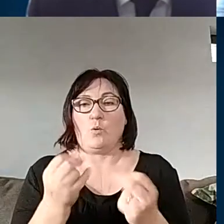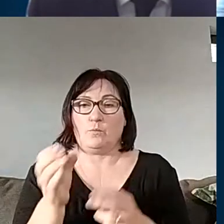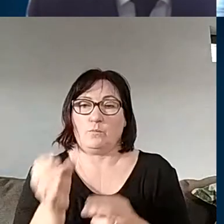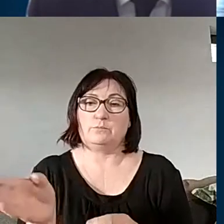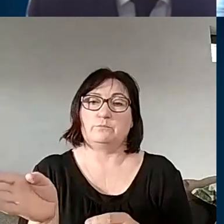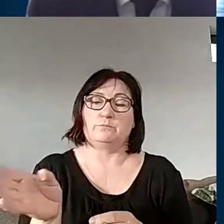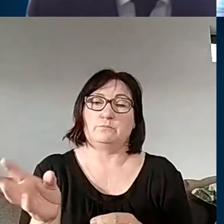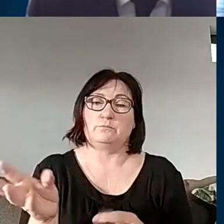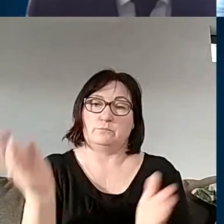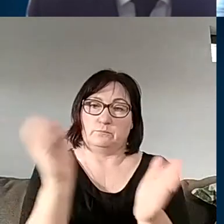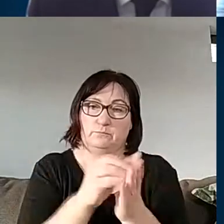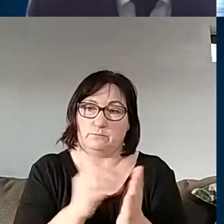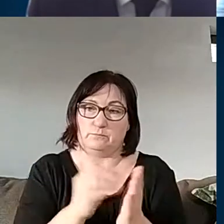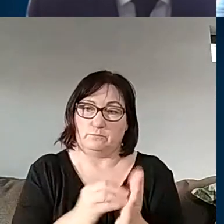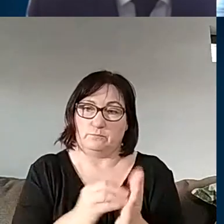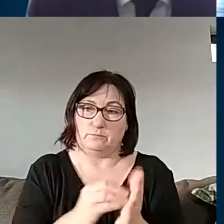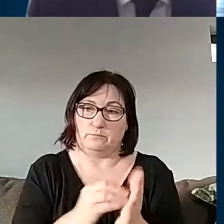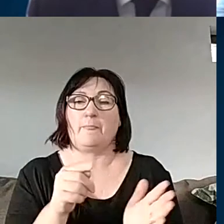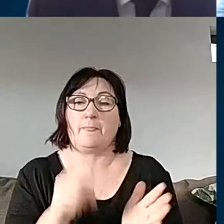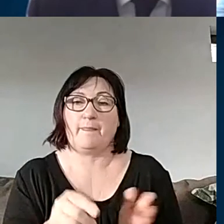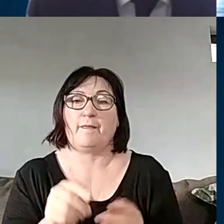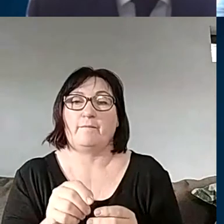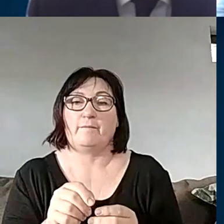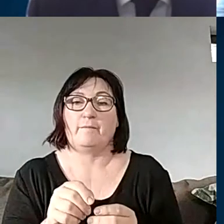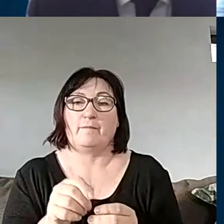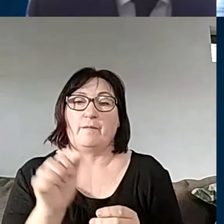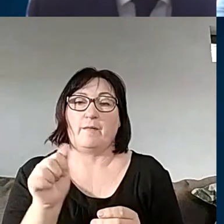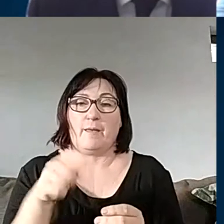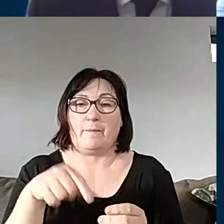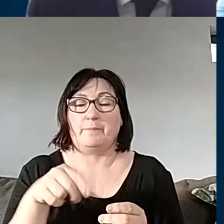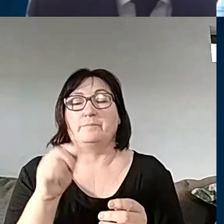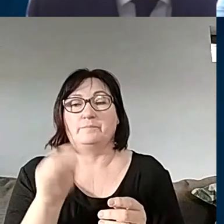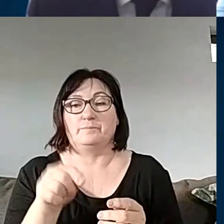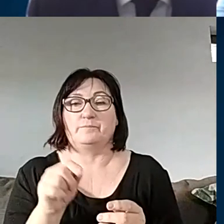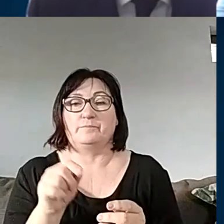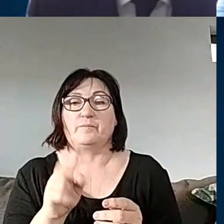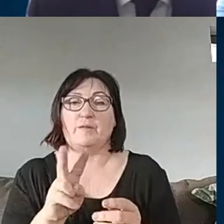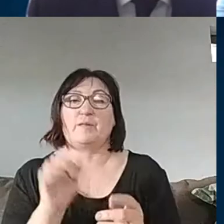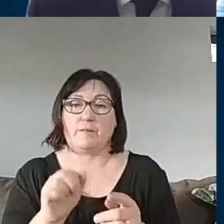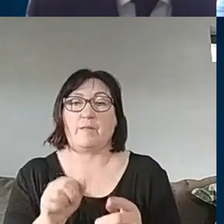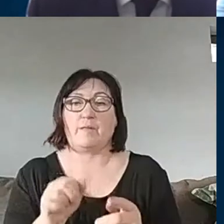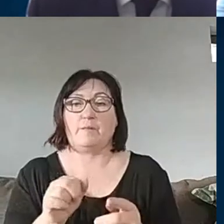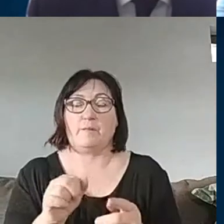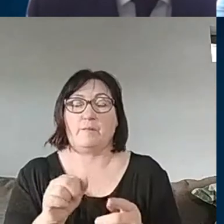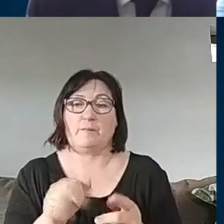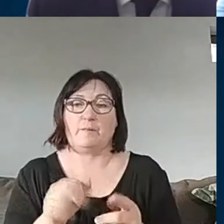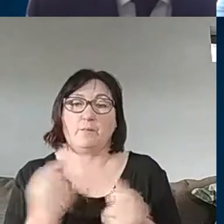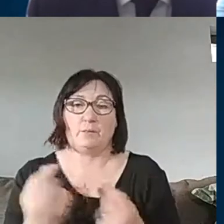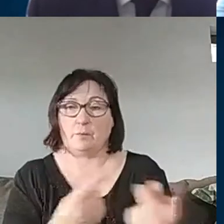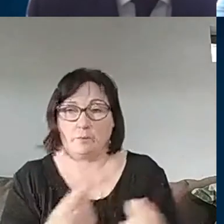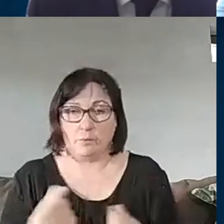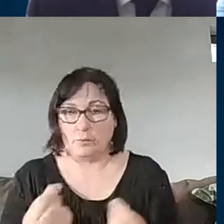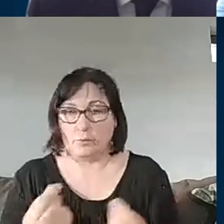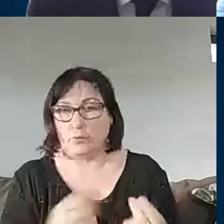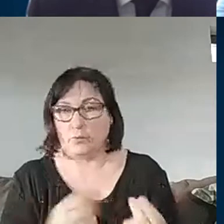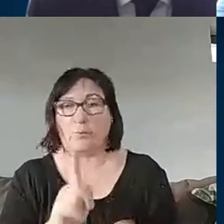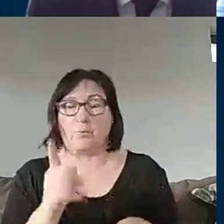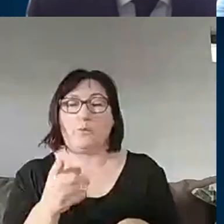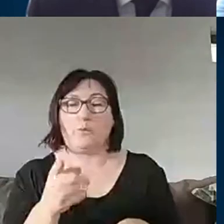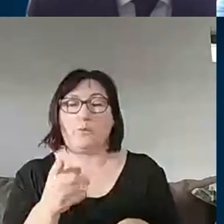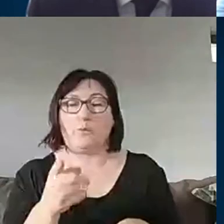to ensure that you run the installation from the utilities system default before trying to use